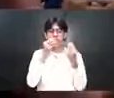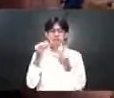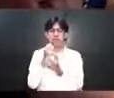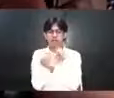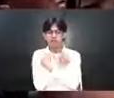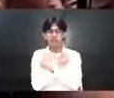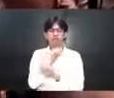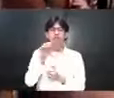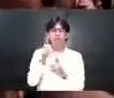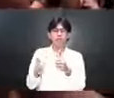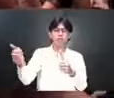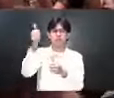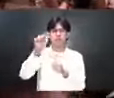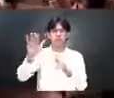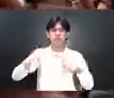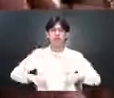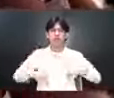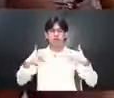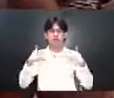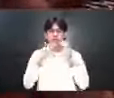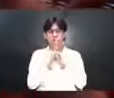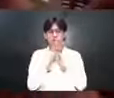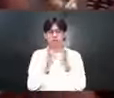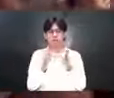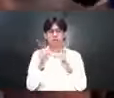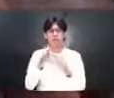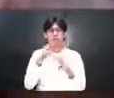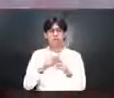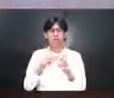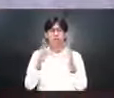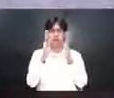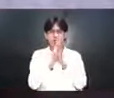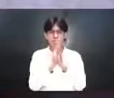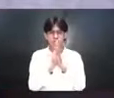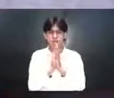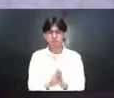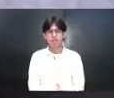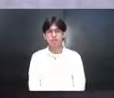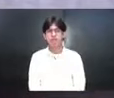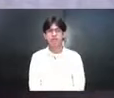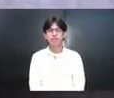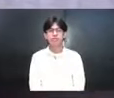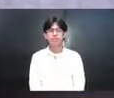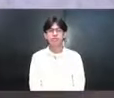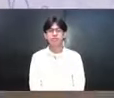This we pray in Jesus' name. Amen and amen. Happy, happy birthday.